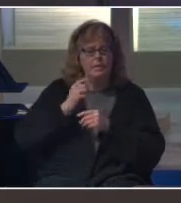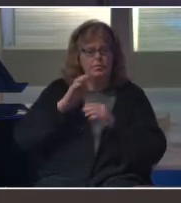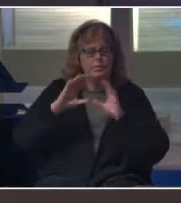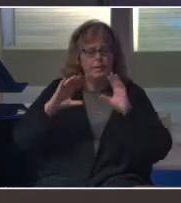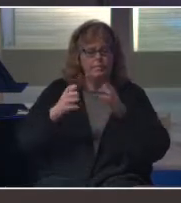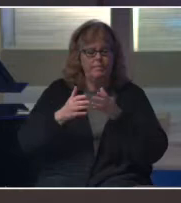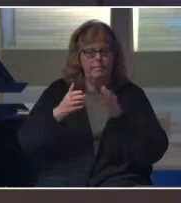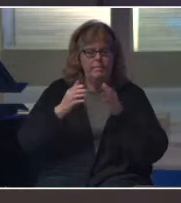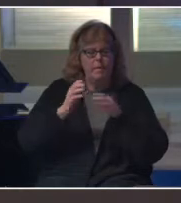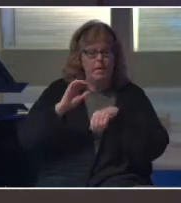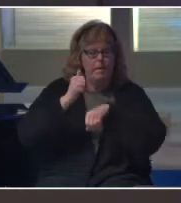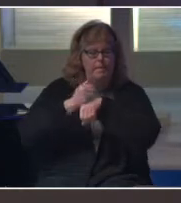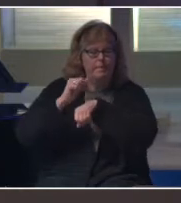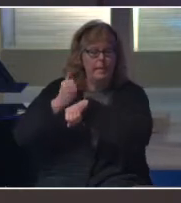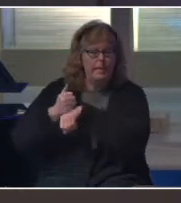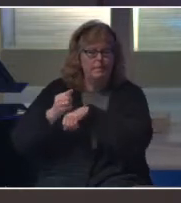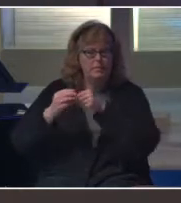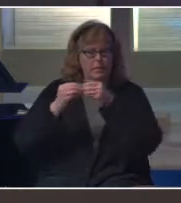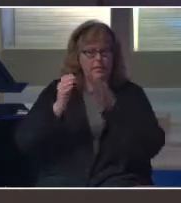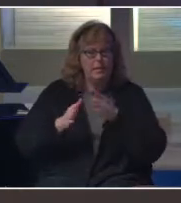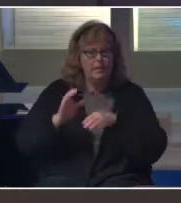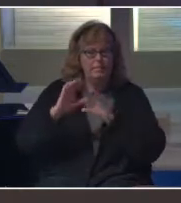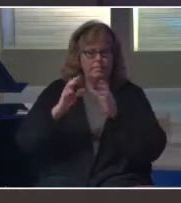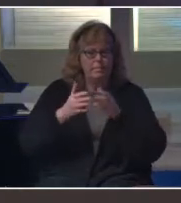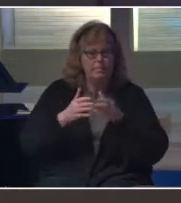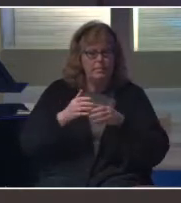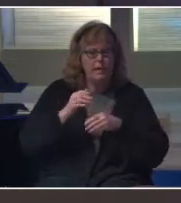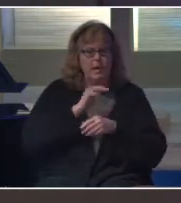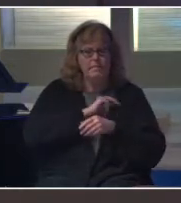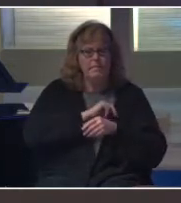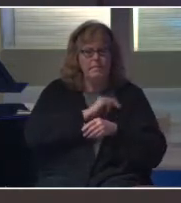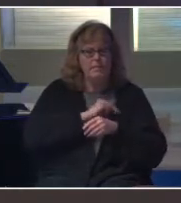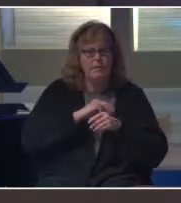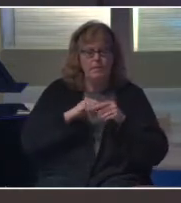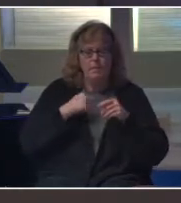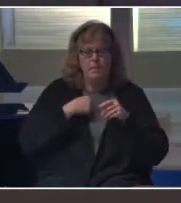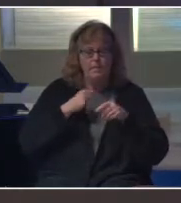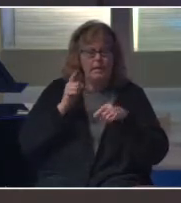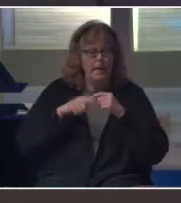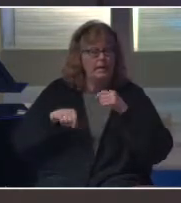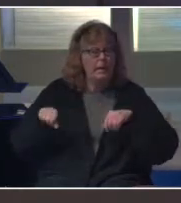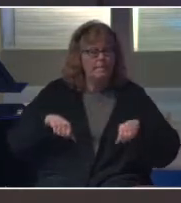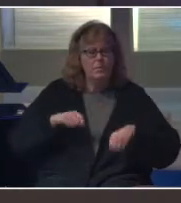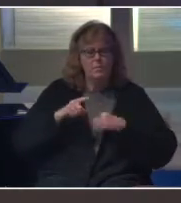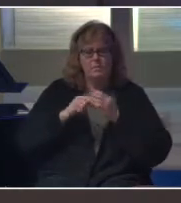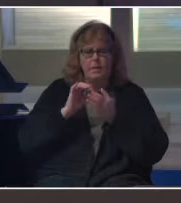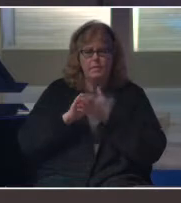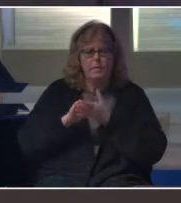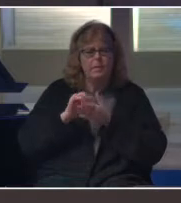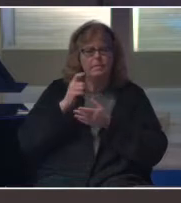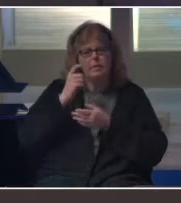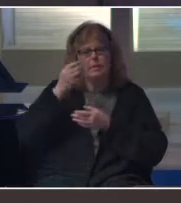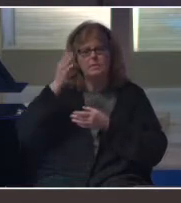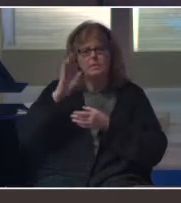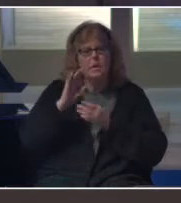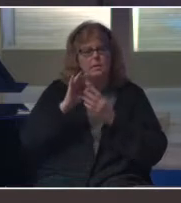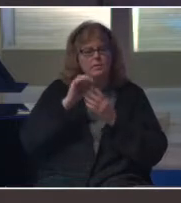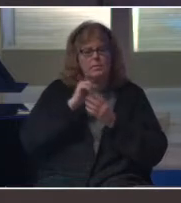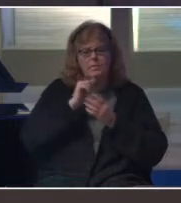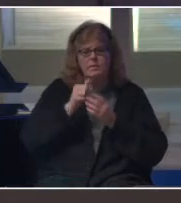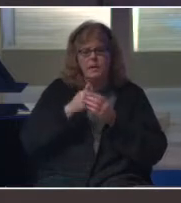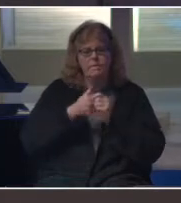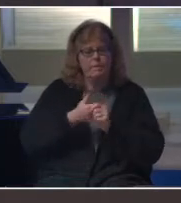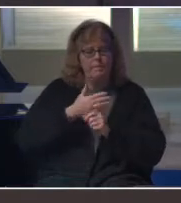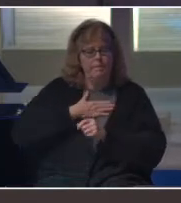congregational planter and leader of a congregation and a missionary. But I can't boast about that because God's choice is not based on